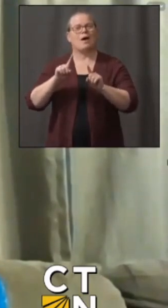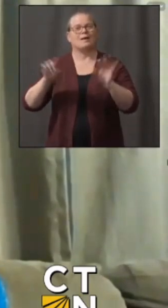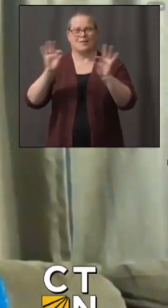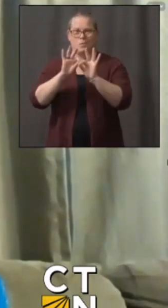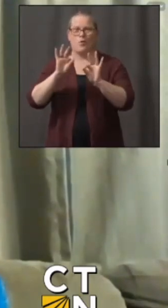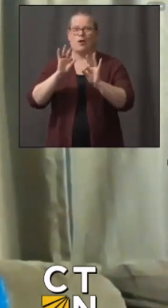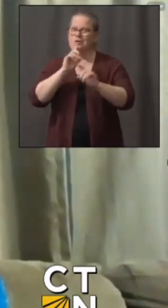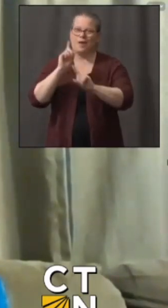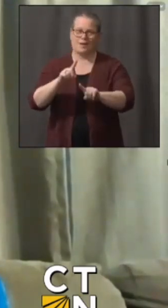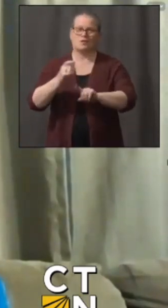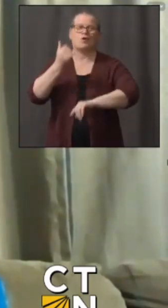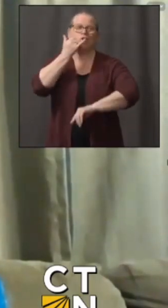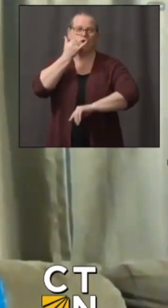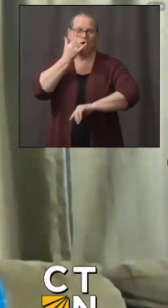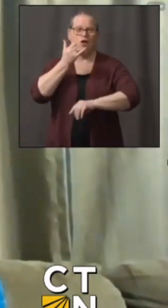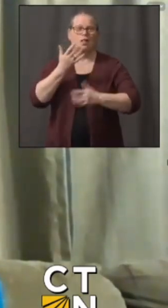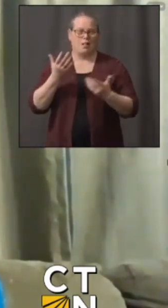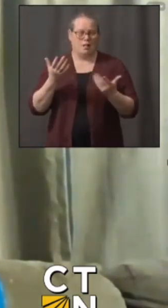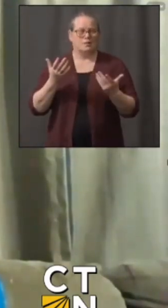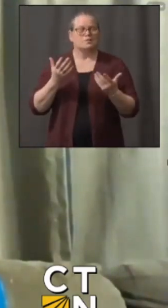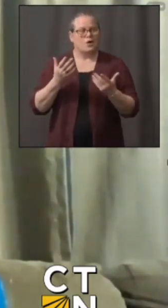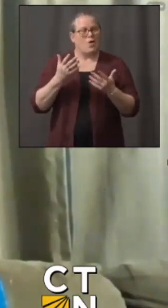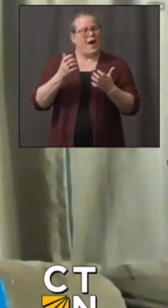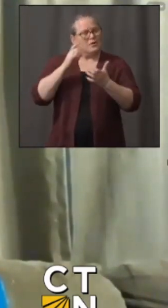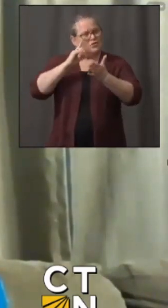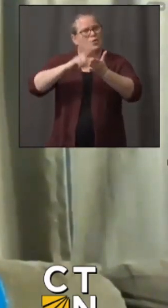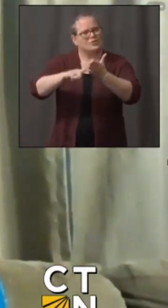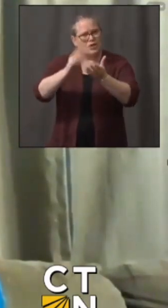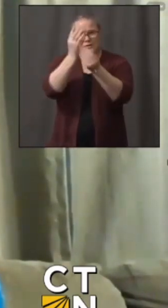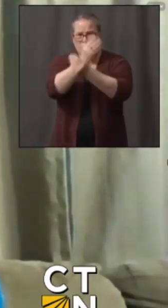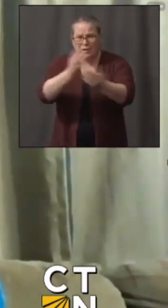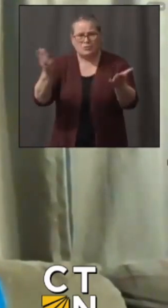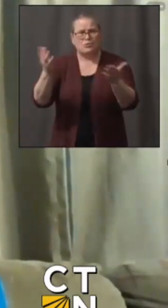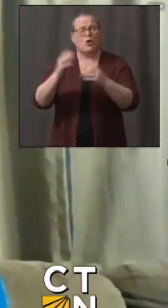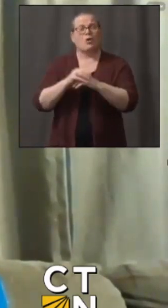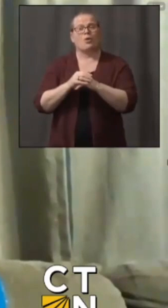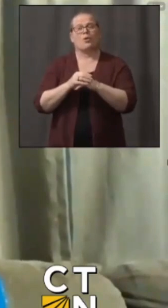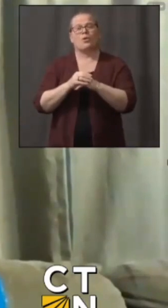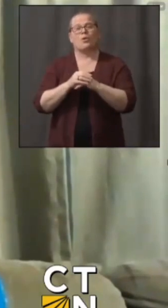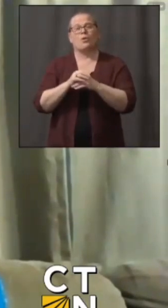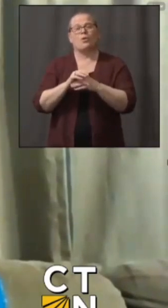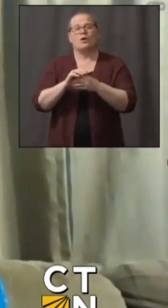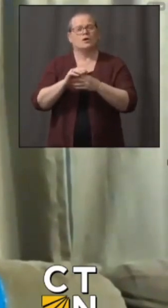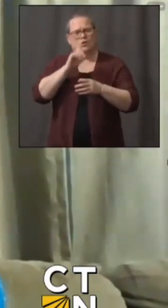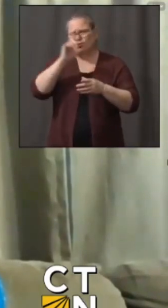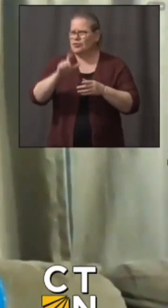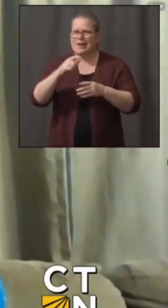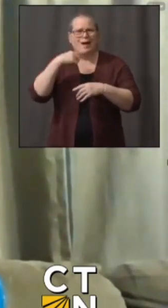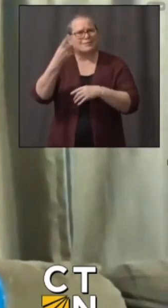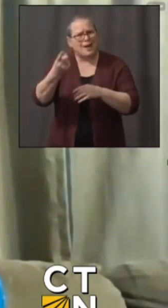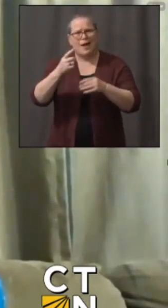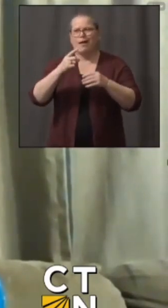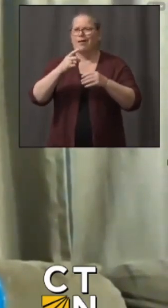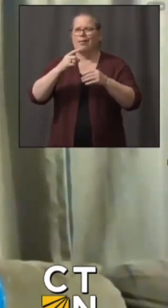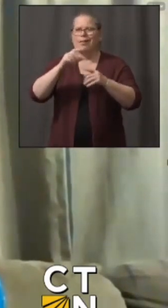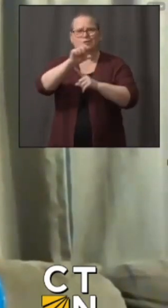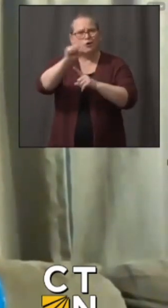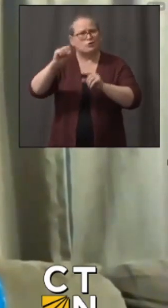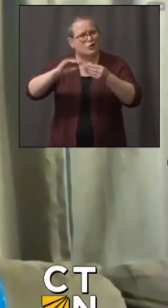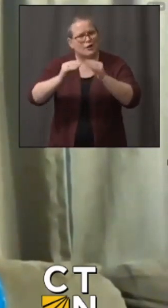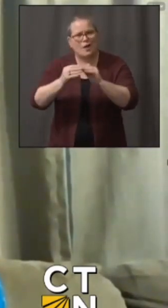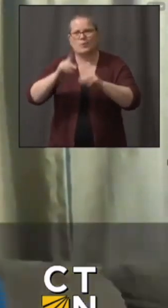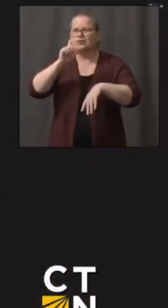contact tracers. So I do want to just make sure people know, okay, this is the information you shouldn't have to give out so people can feel comfortable doing